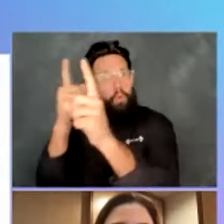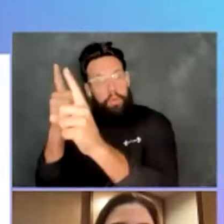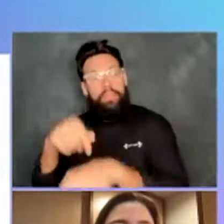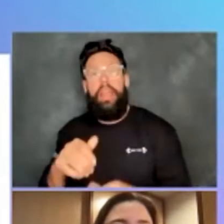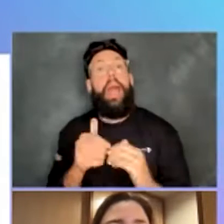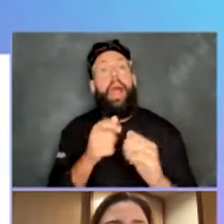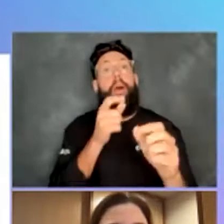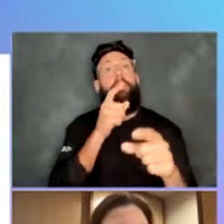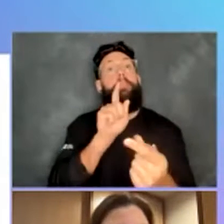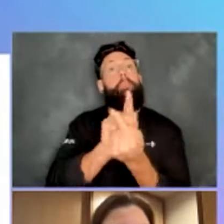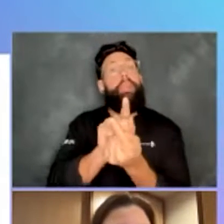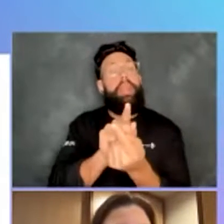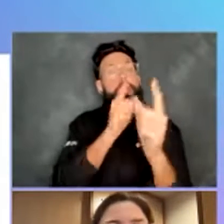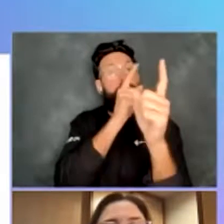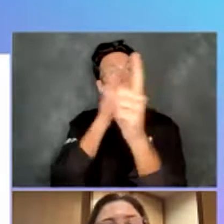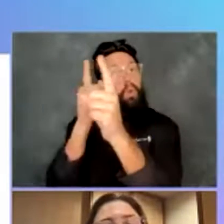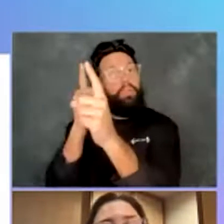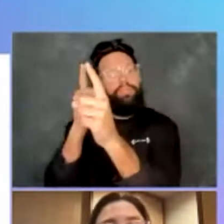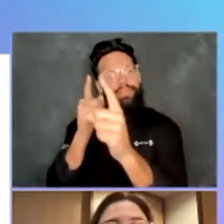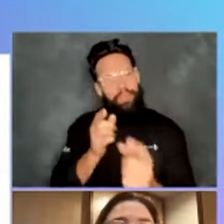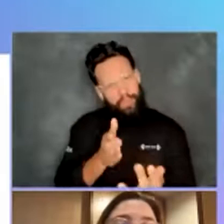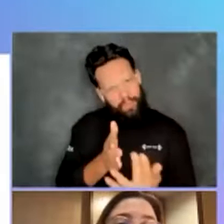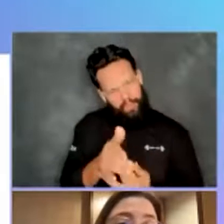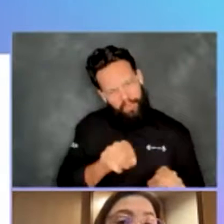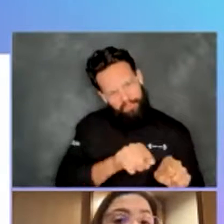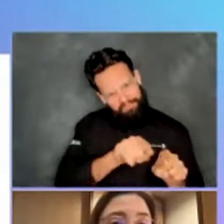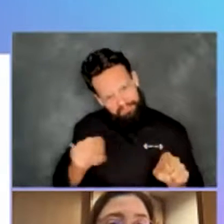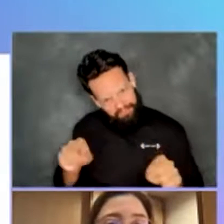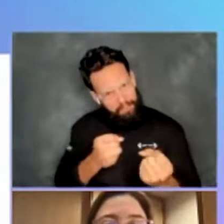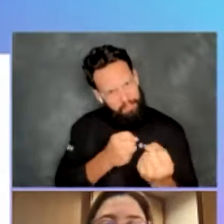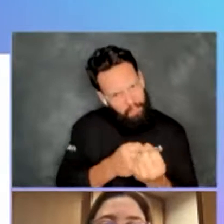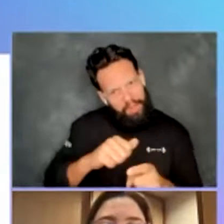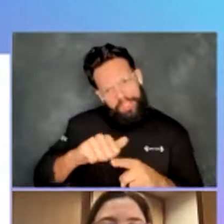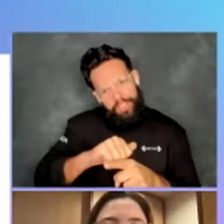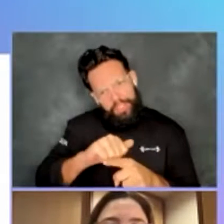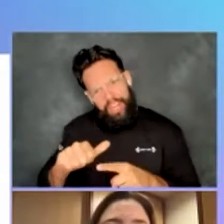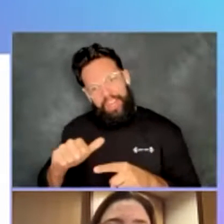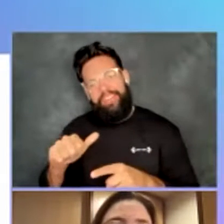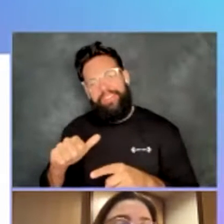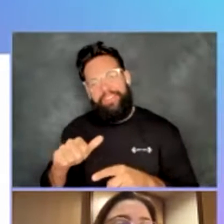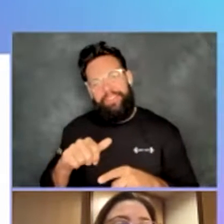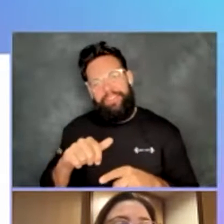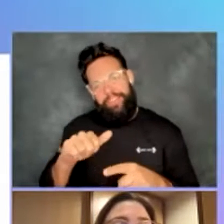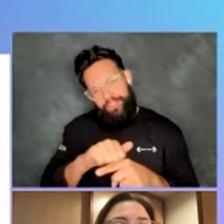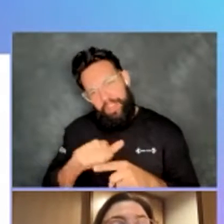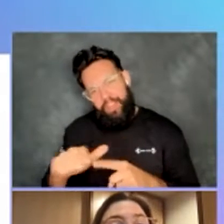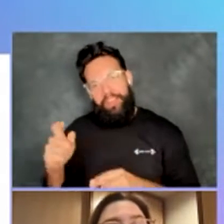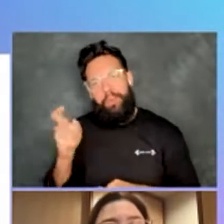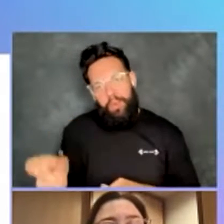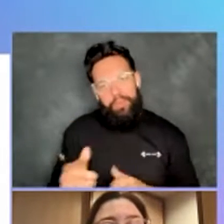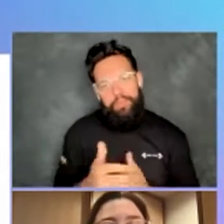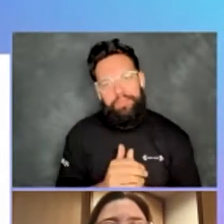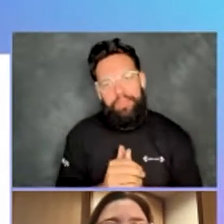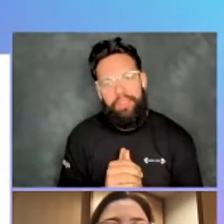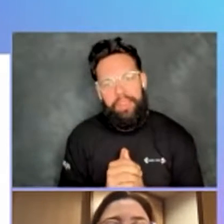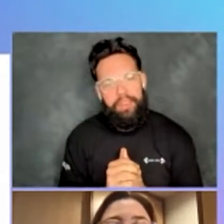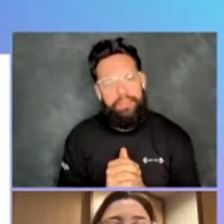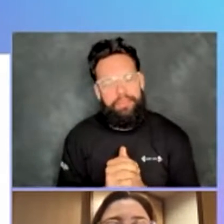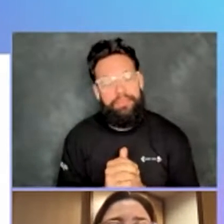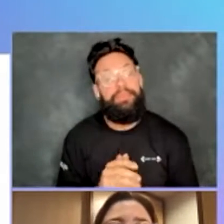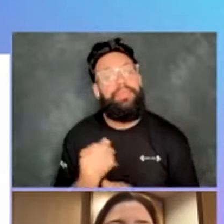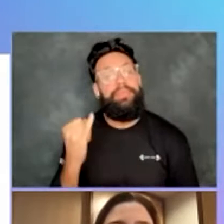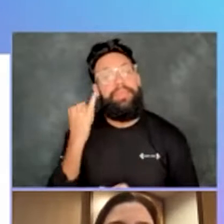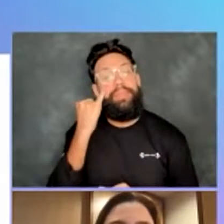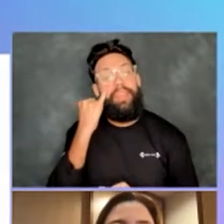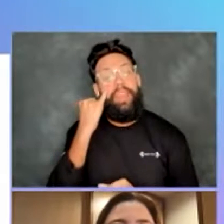told you that you can be a sleuth, but there's actually an expiry date for this bottom-up technique. Because if you focus on